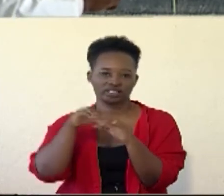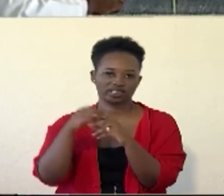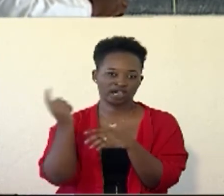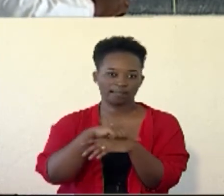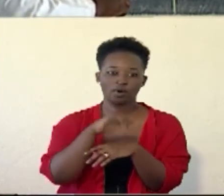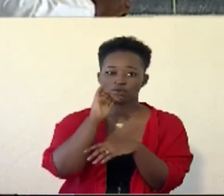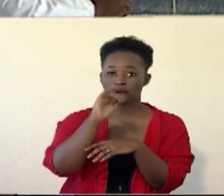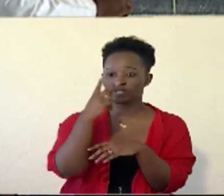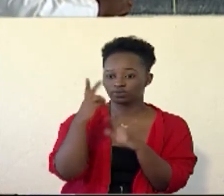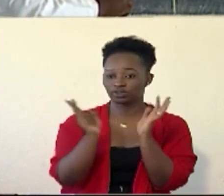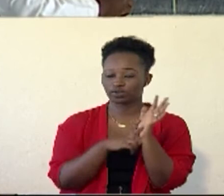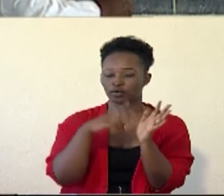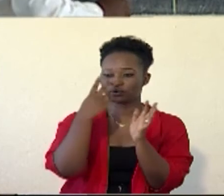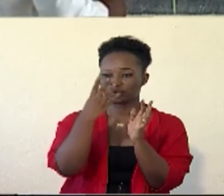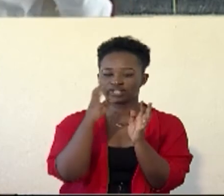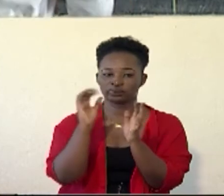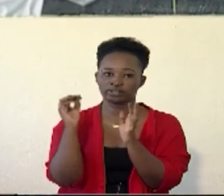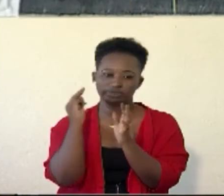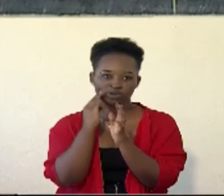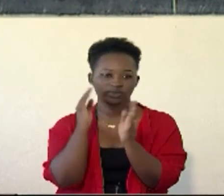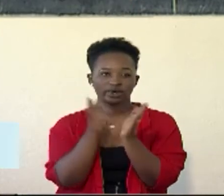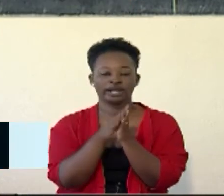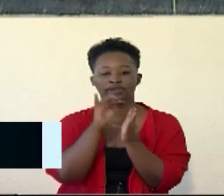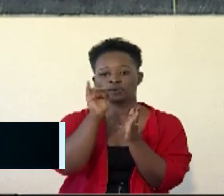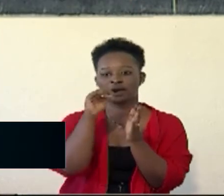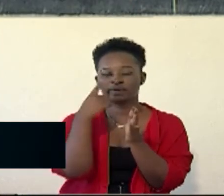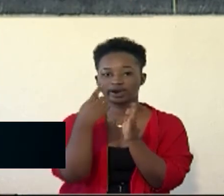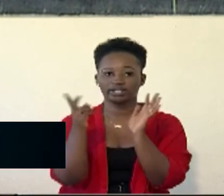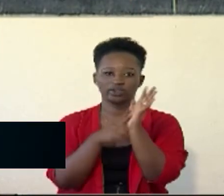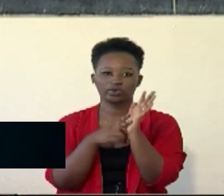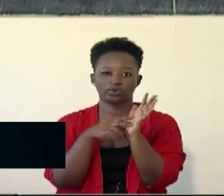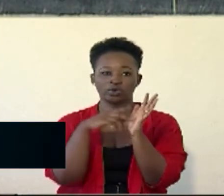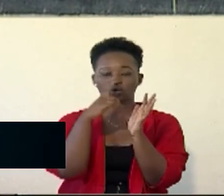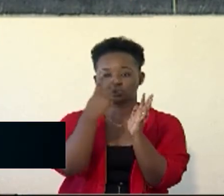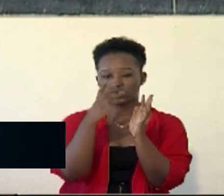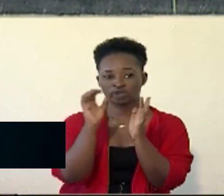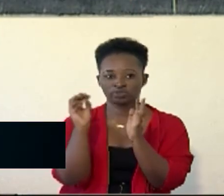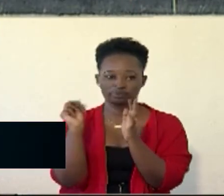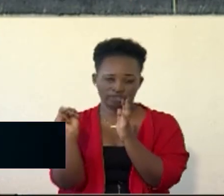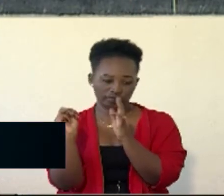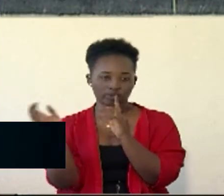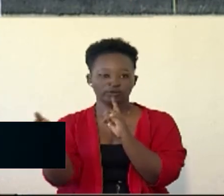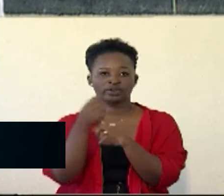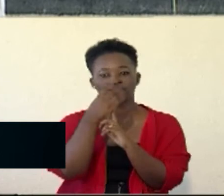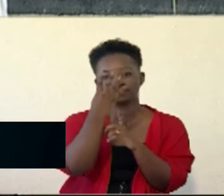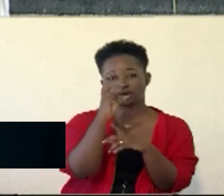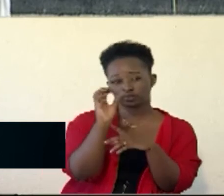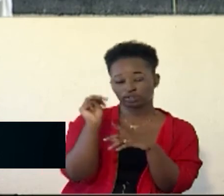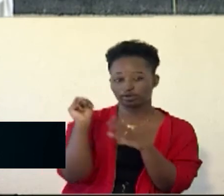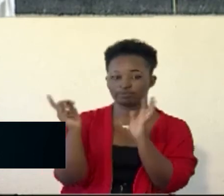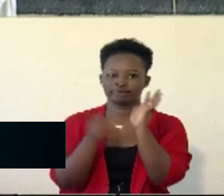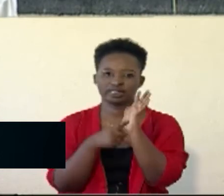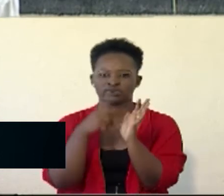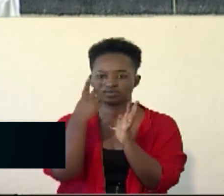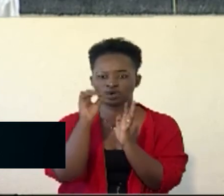is 400 million, and income 1 is 200 million. Now, we shall get 400 million minus